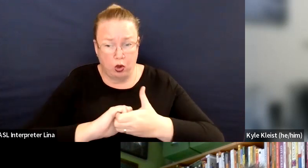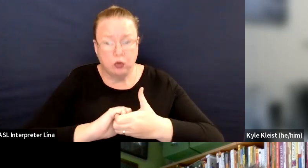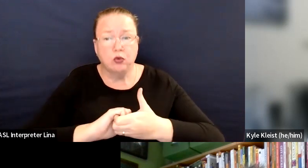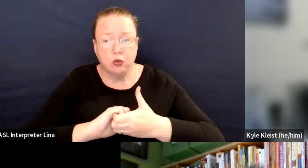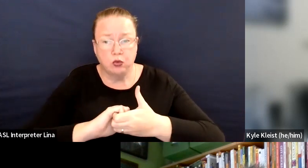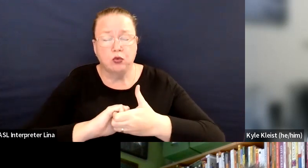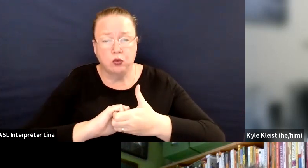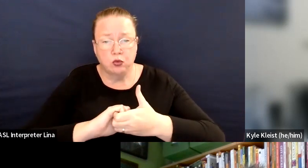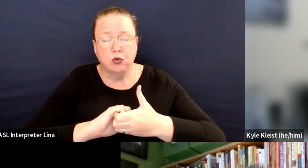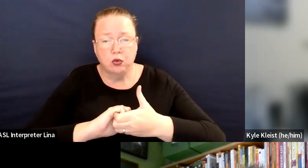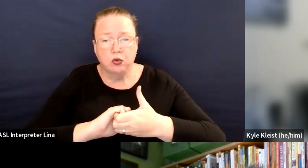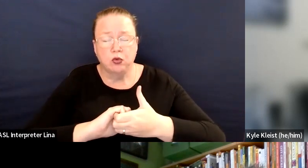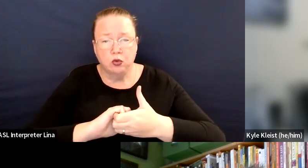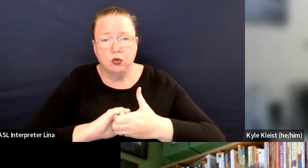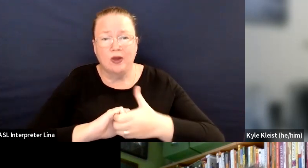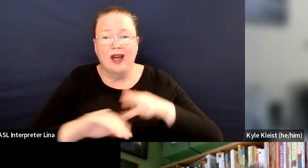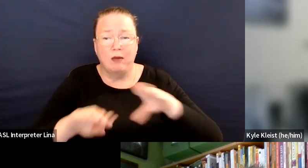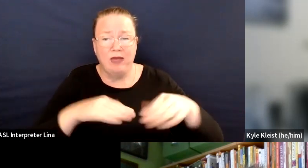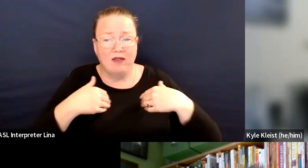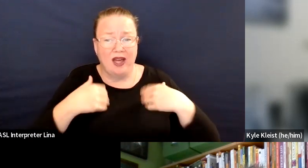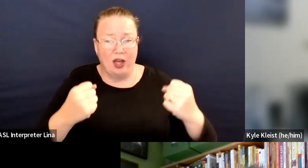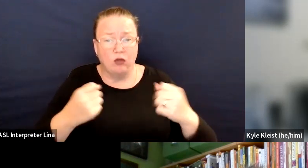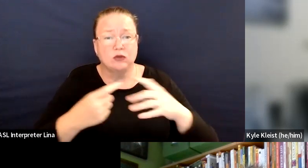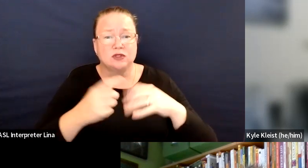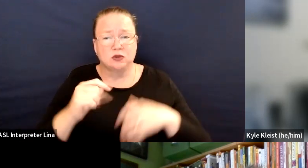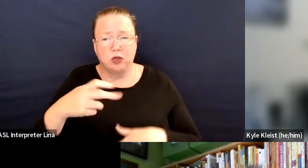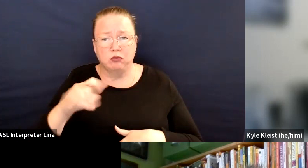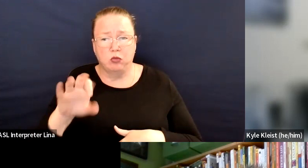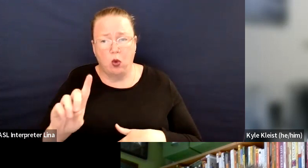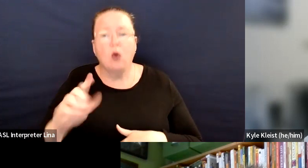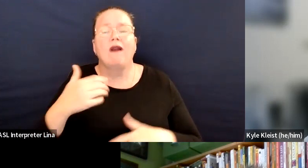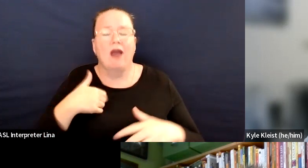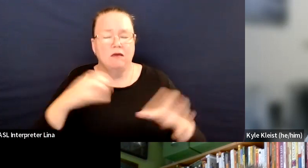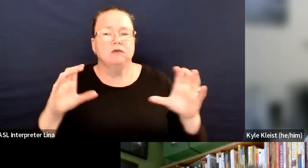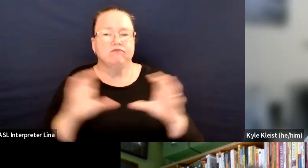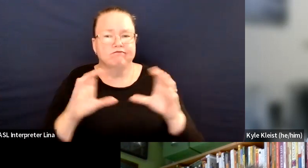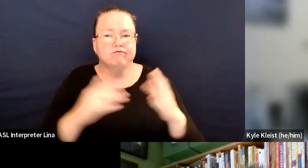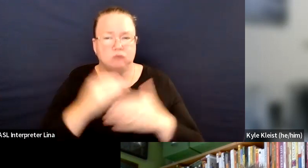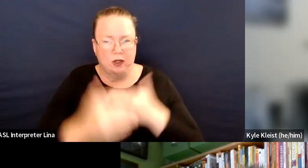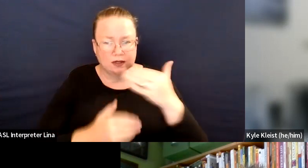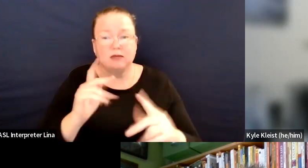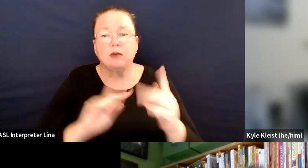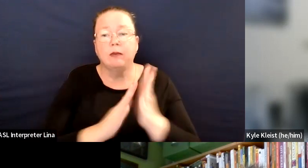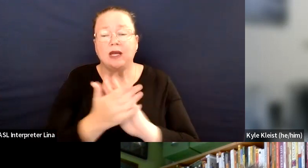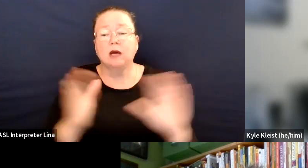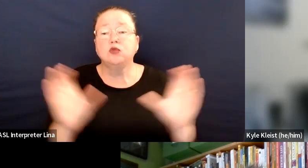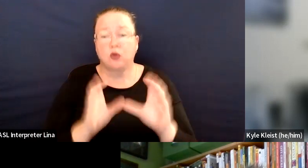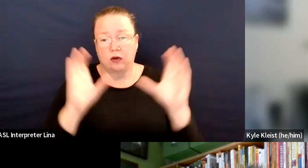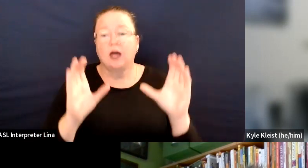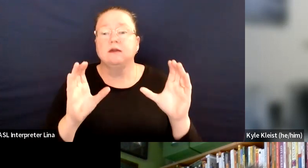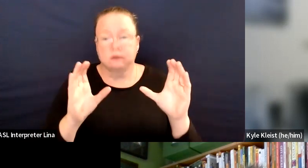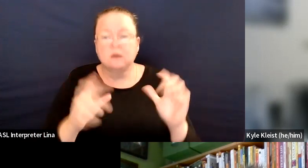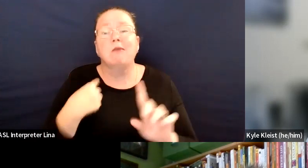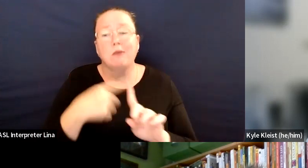and through Behavioral Health Springboard, and we have a credentialing process where people become certified. And there's